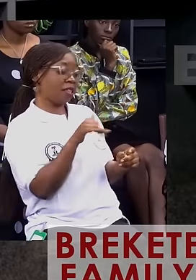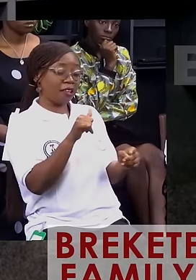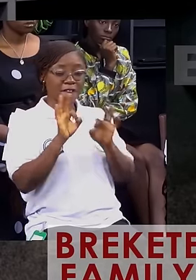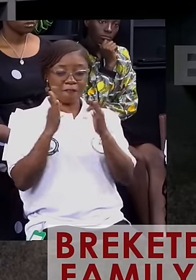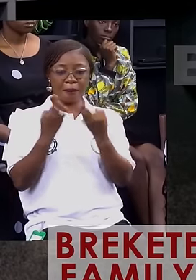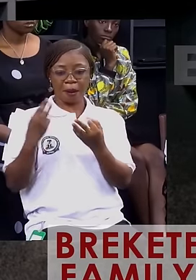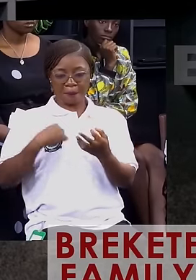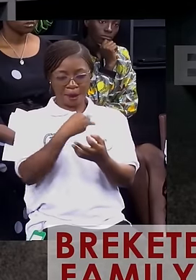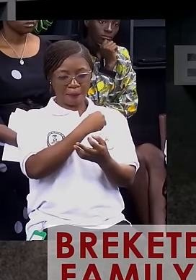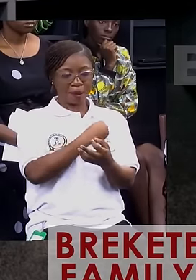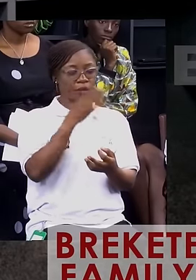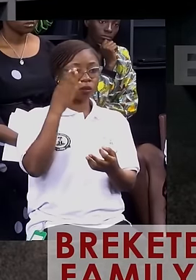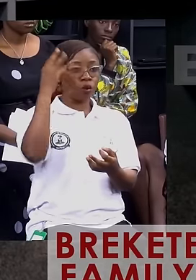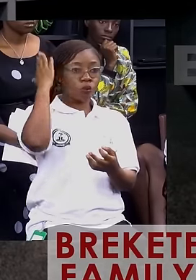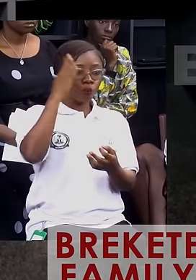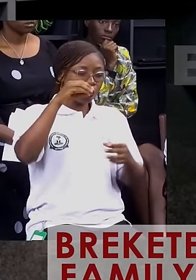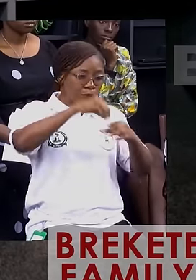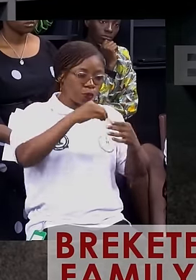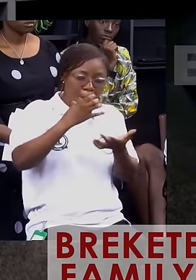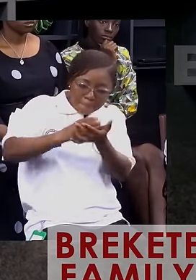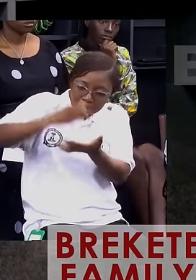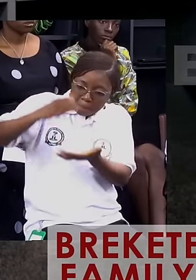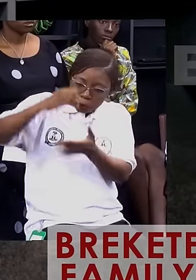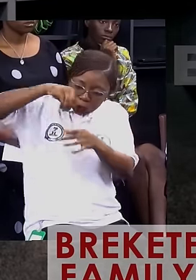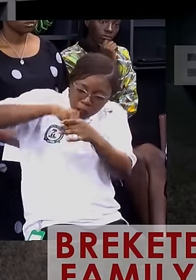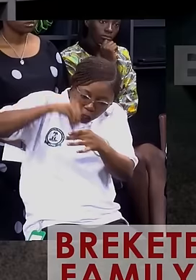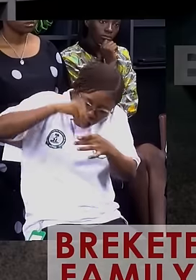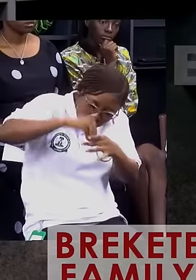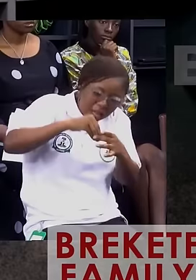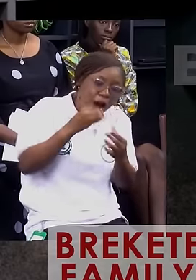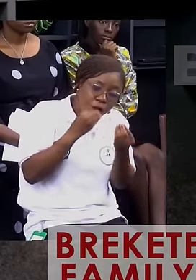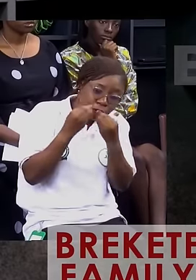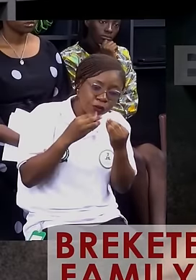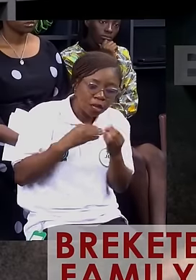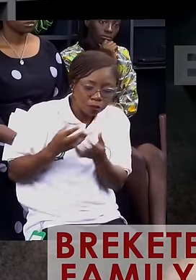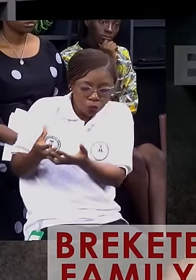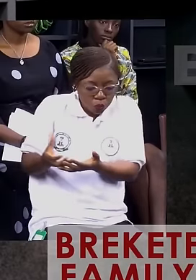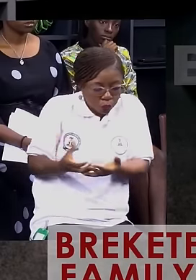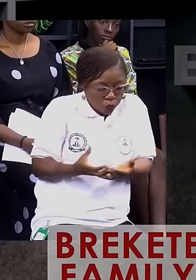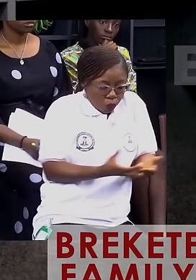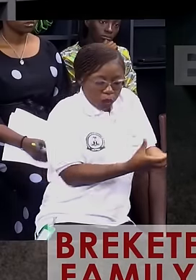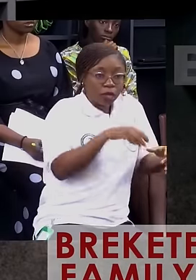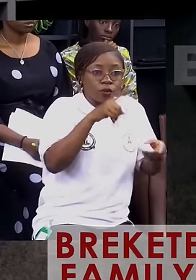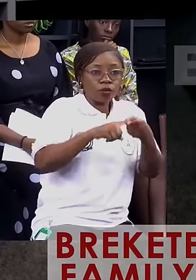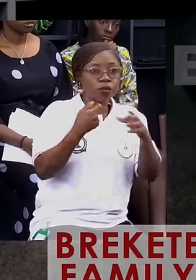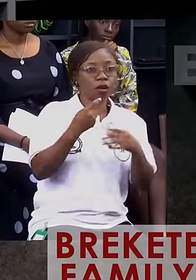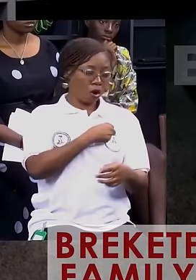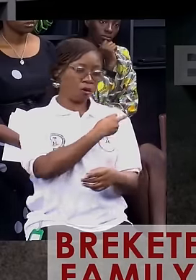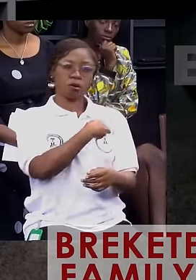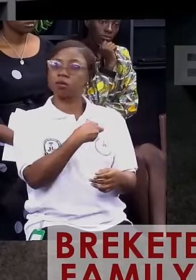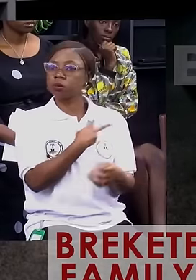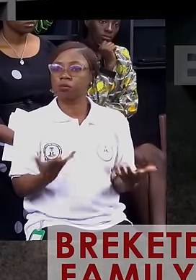and friends will put bottles inside their food and smuggle it into the hospital. Eh?